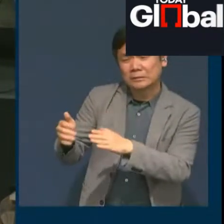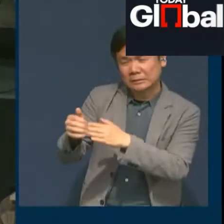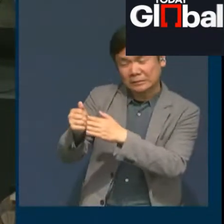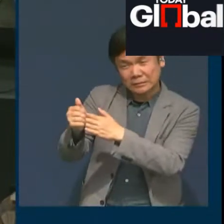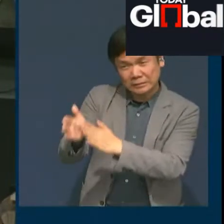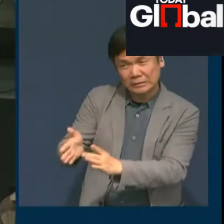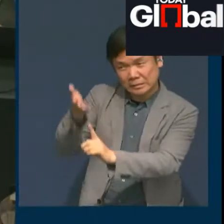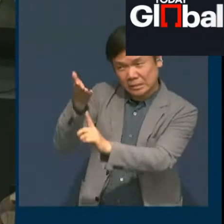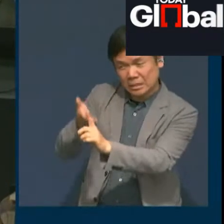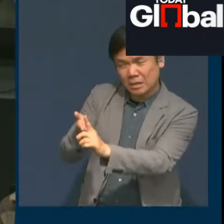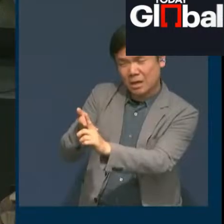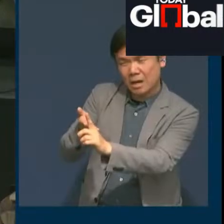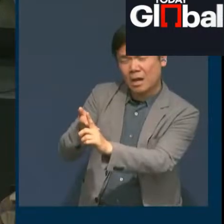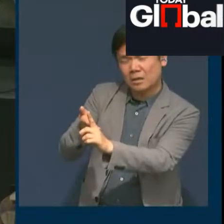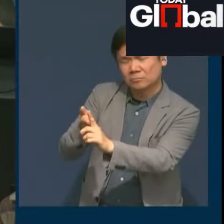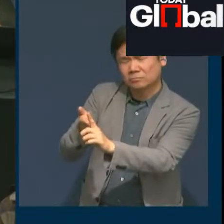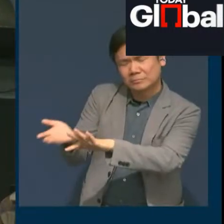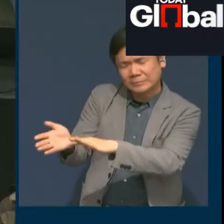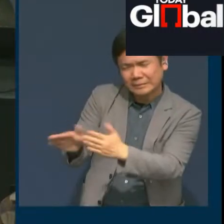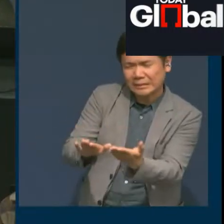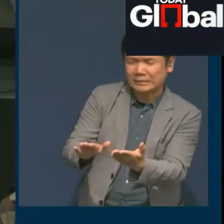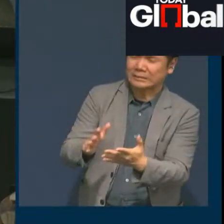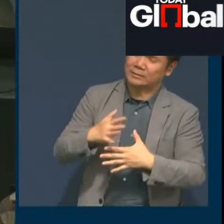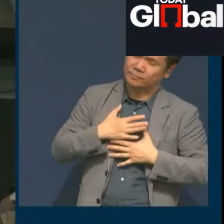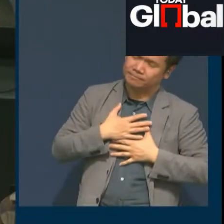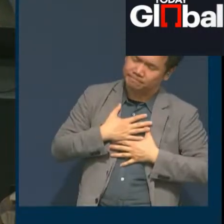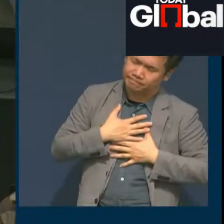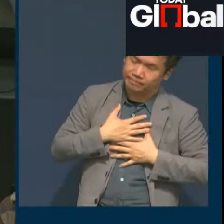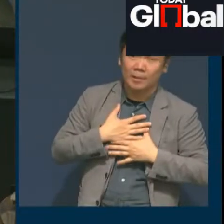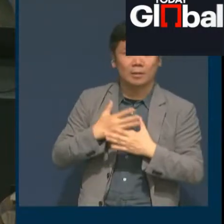will begin our dialogue right now.